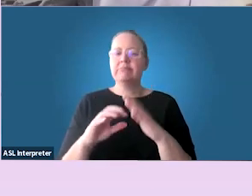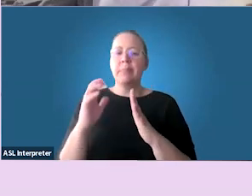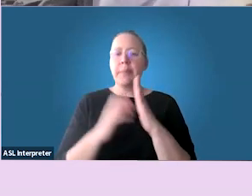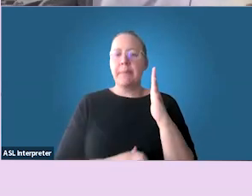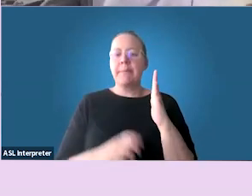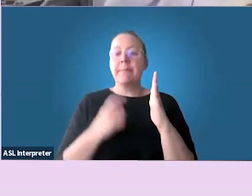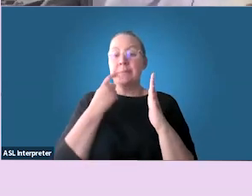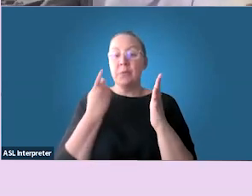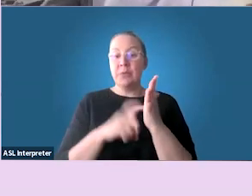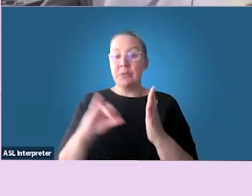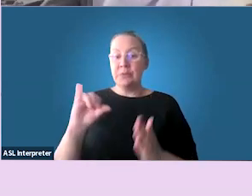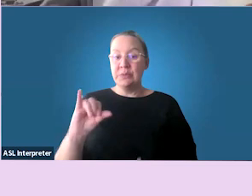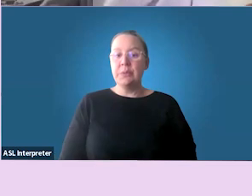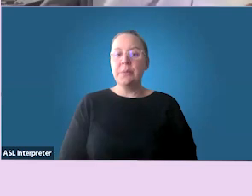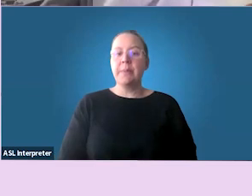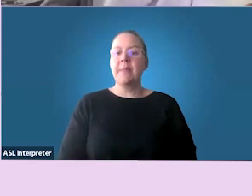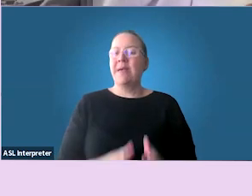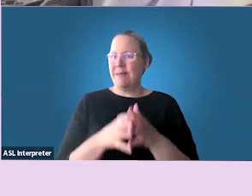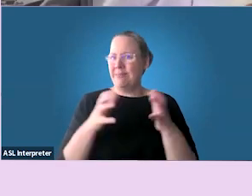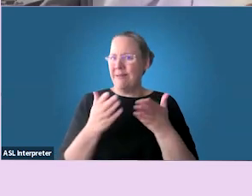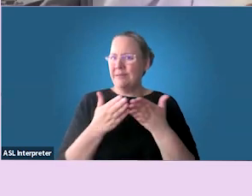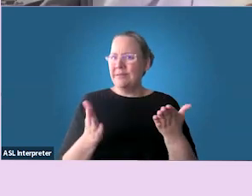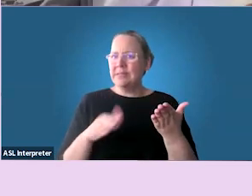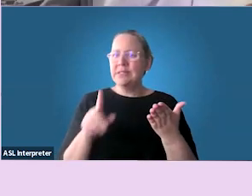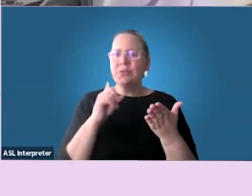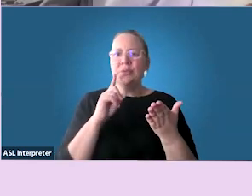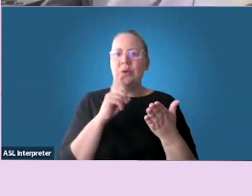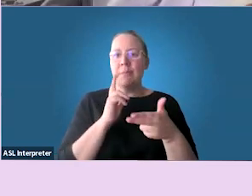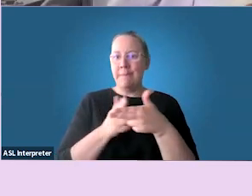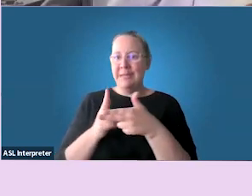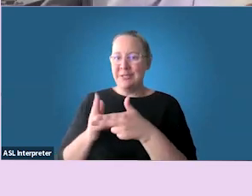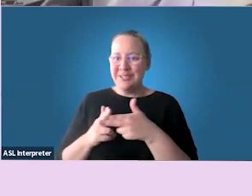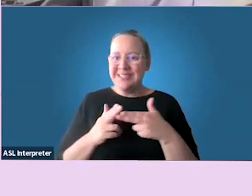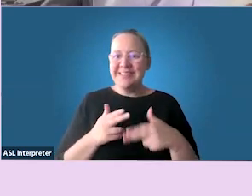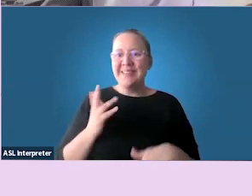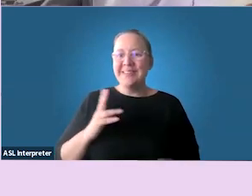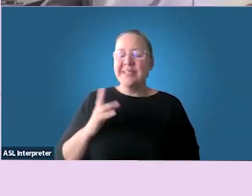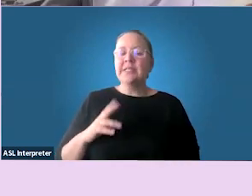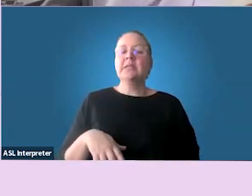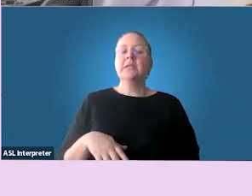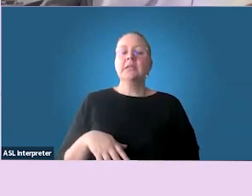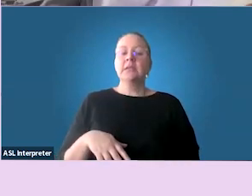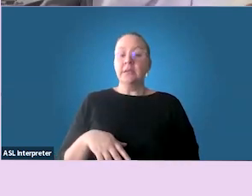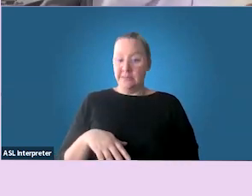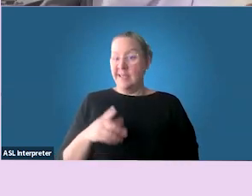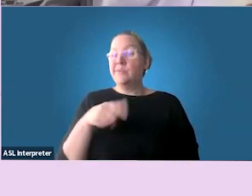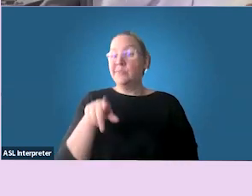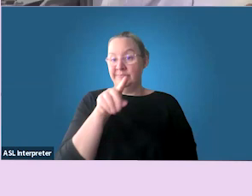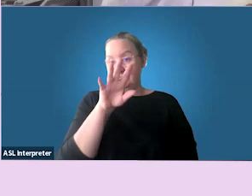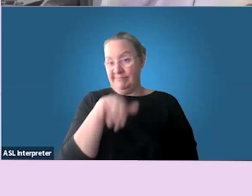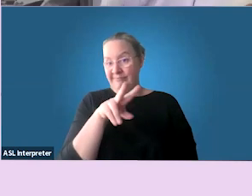think you'll see as I'm reading it that a lot of the things that you all mentioned a couple questions ago will show up